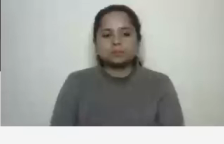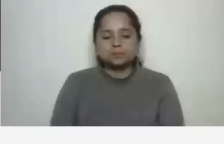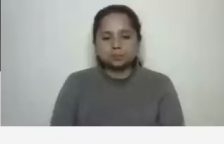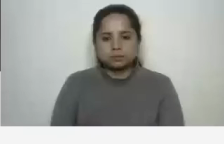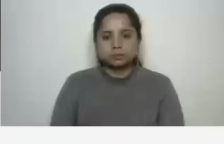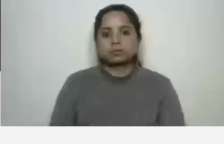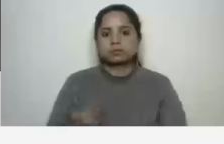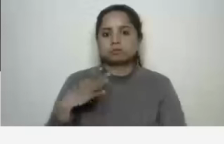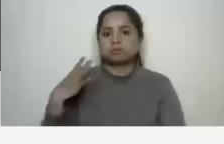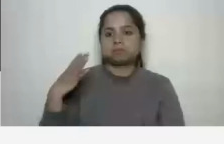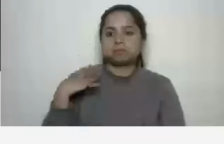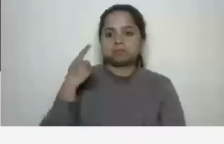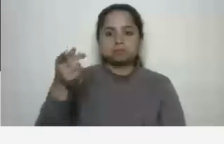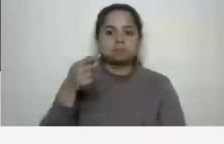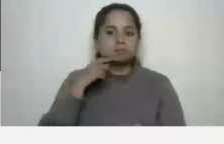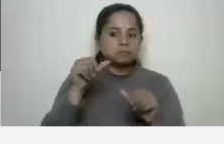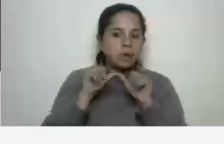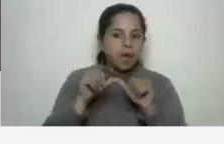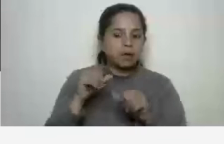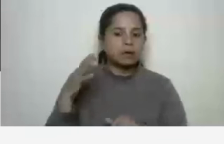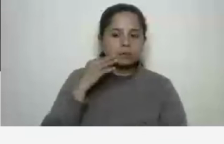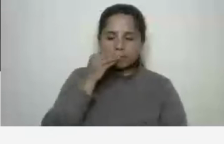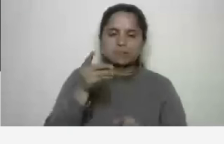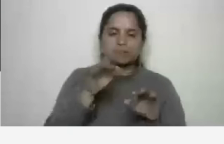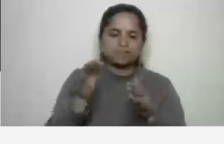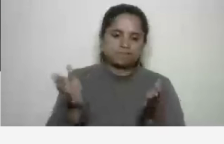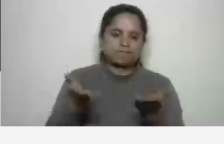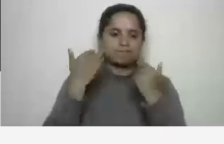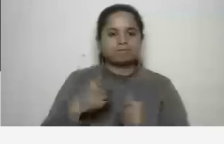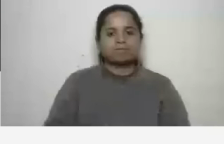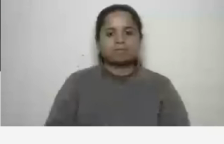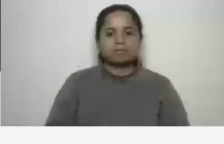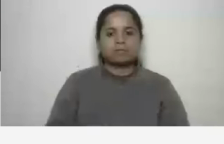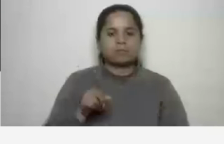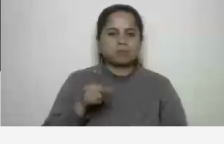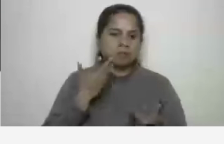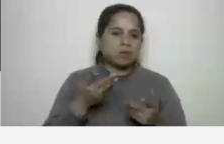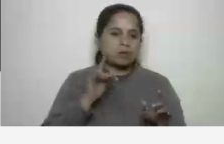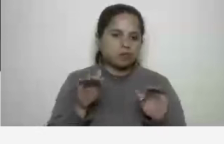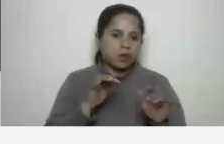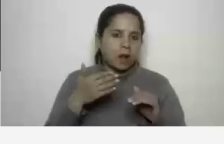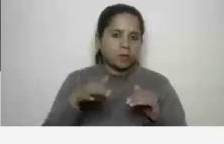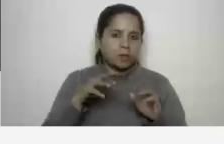So we're waiting for your responses. Please go ahead. Yeah, I think they must be typing.